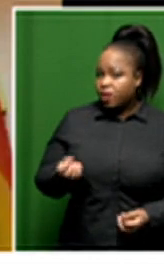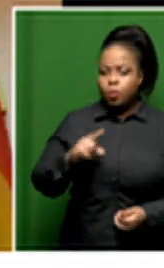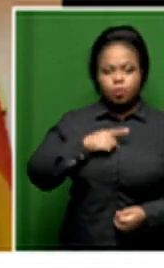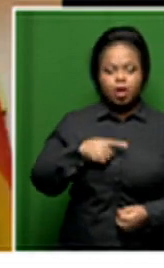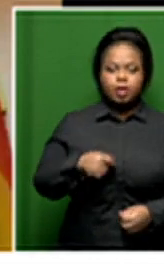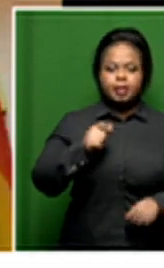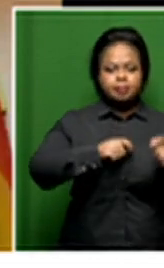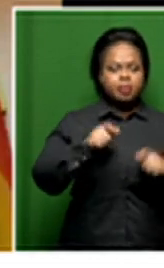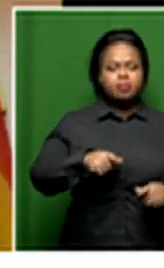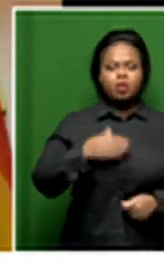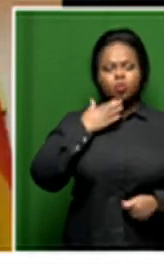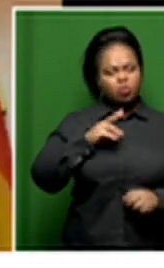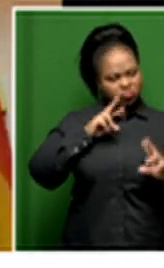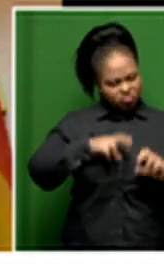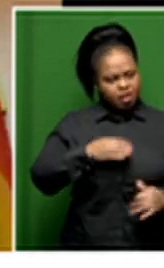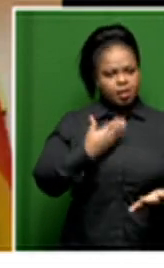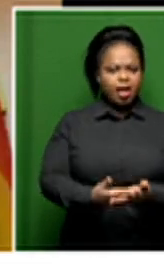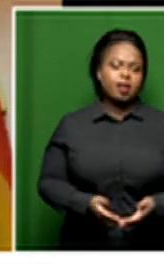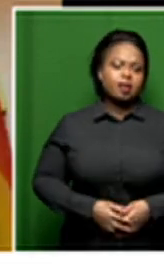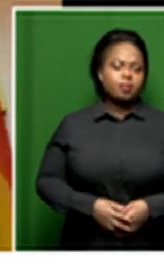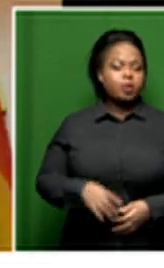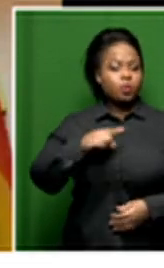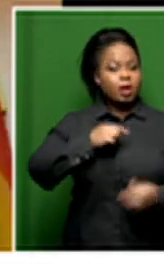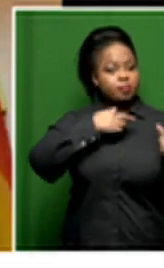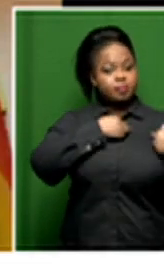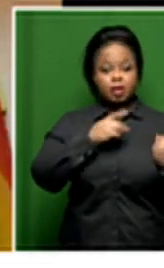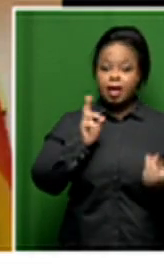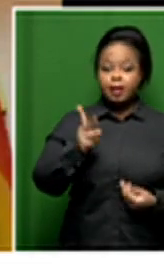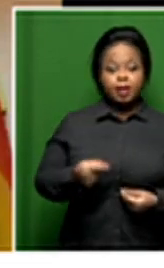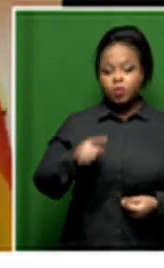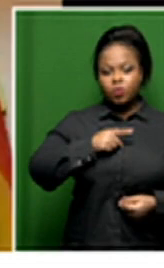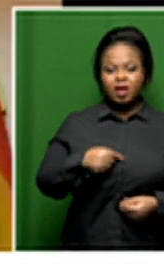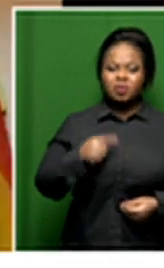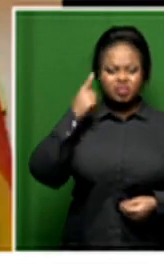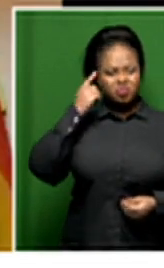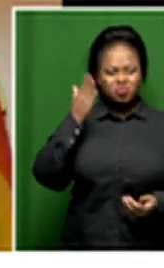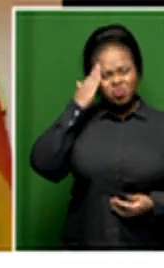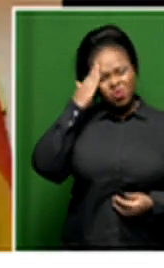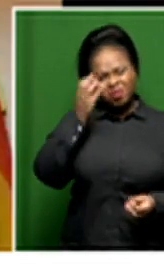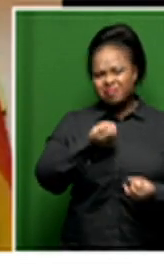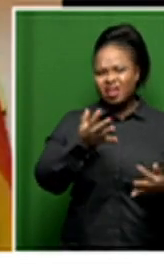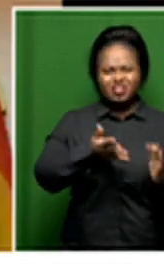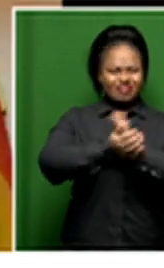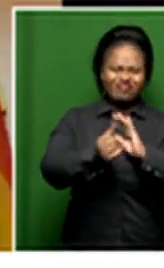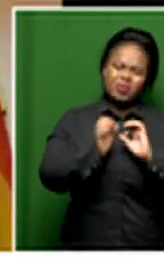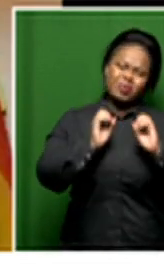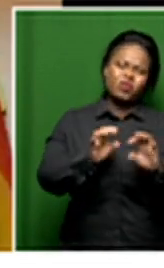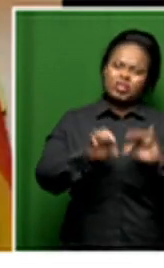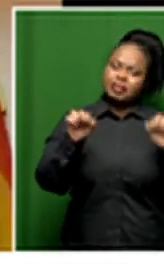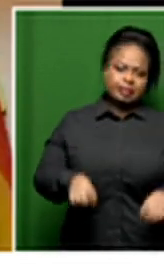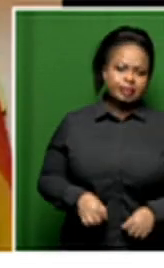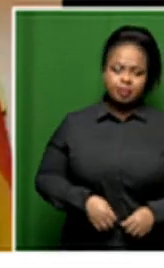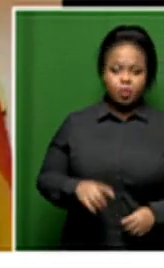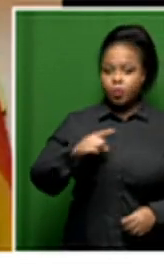are investigated, people are held accountable, and also we root out the incompetence that we find in the system, because